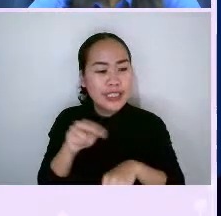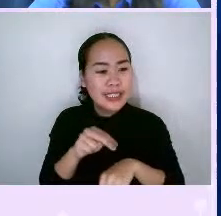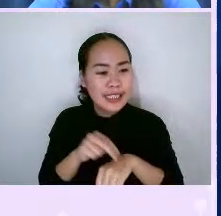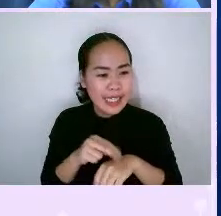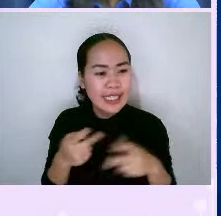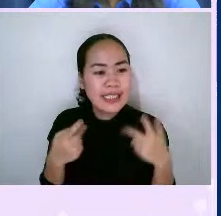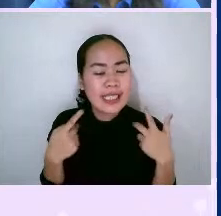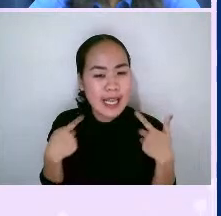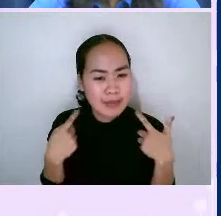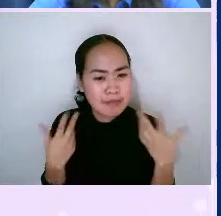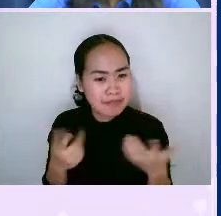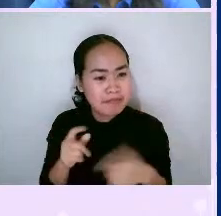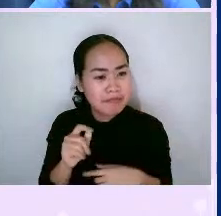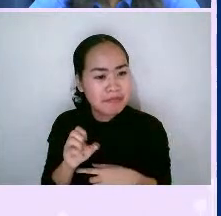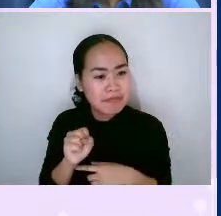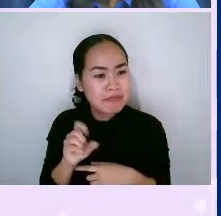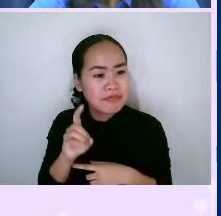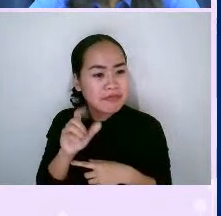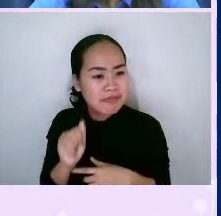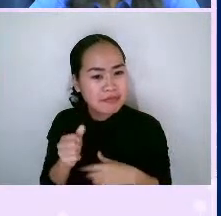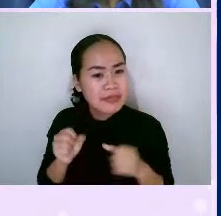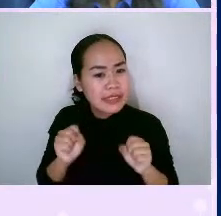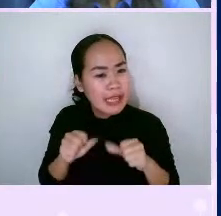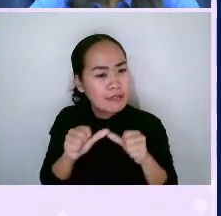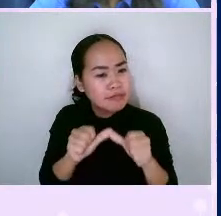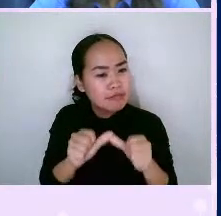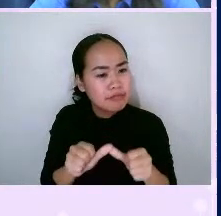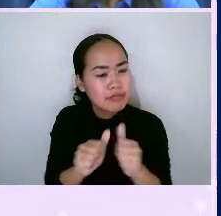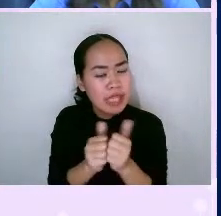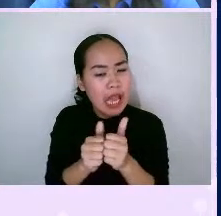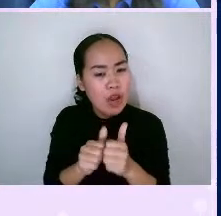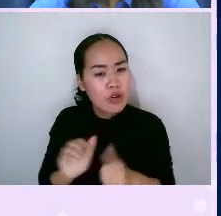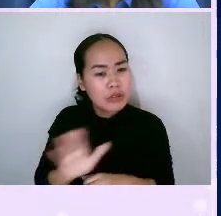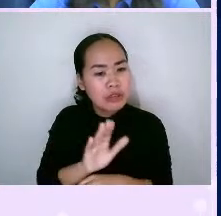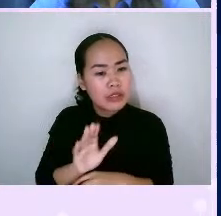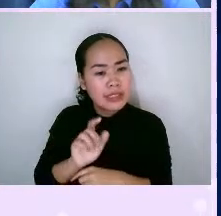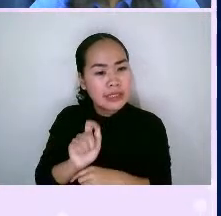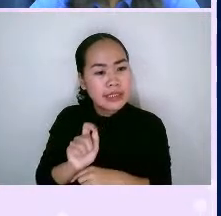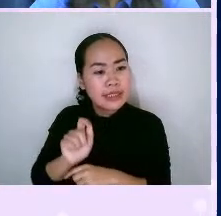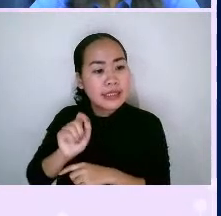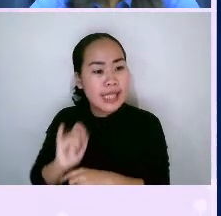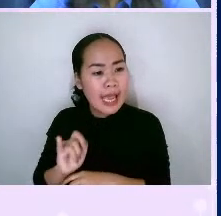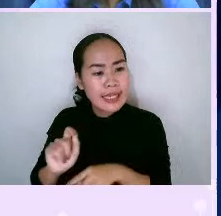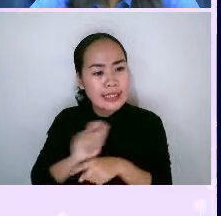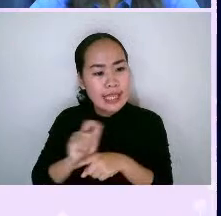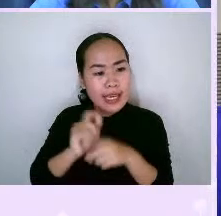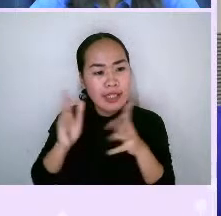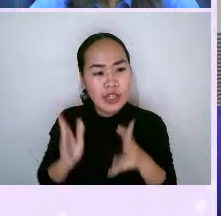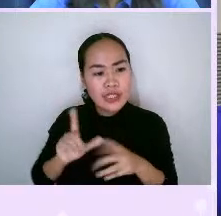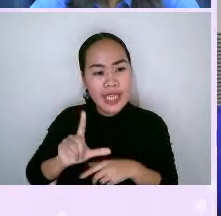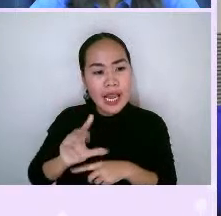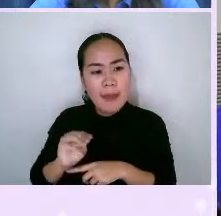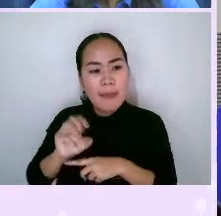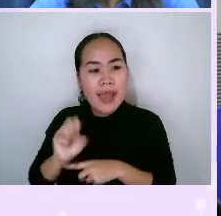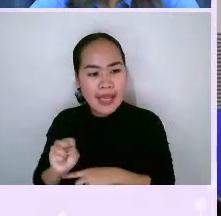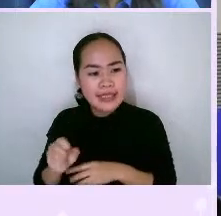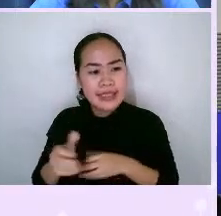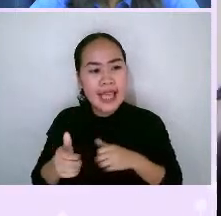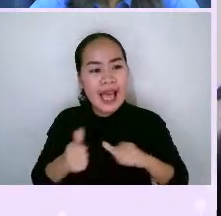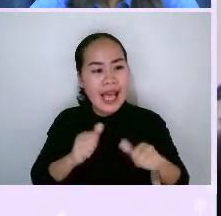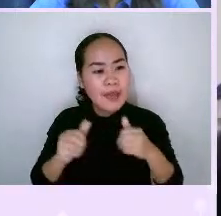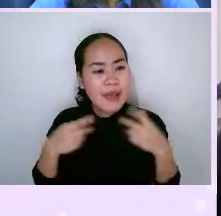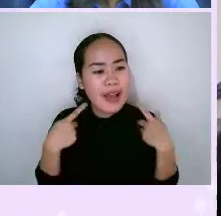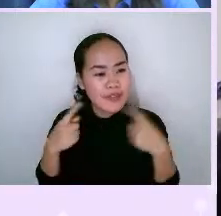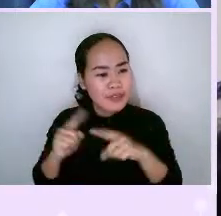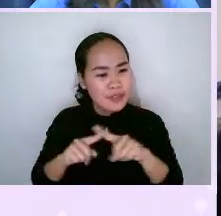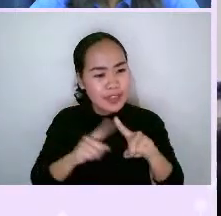Education and Skills Development is continuously capacitating TTI trainers and LMS administrators on the conduct of